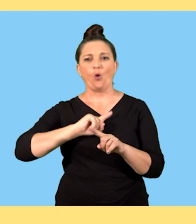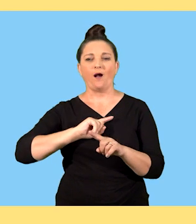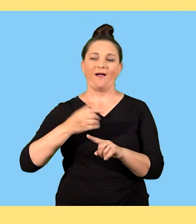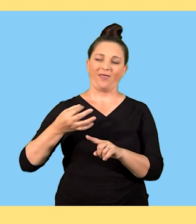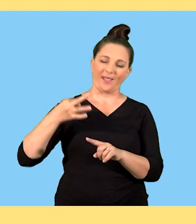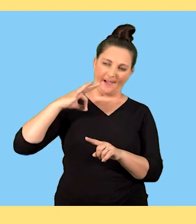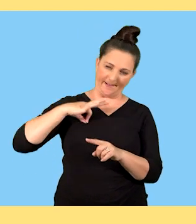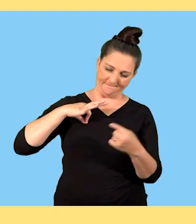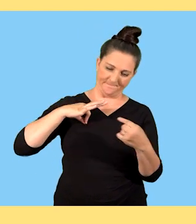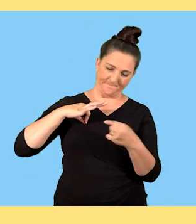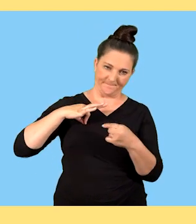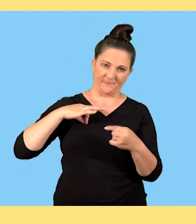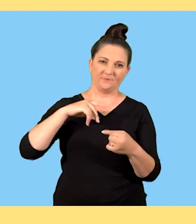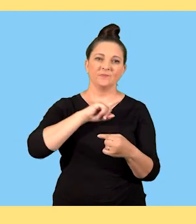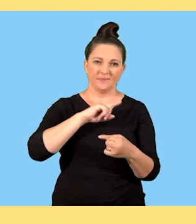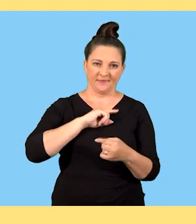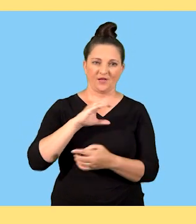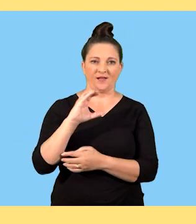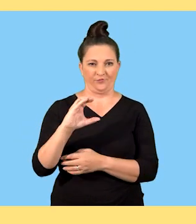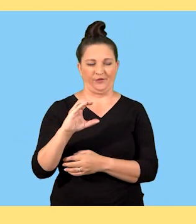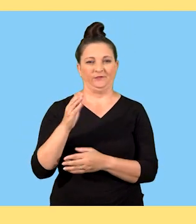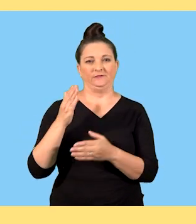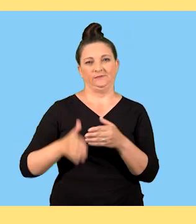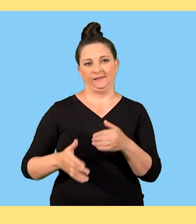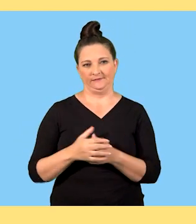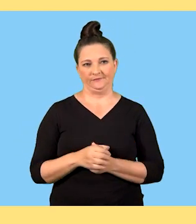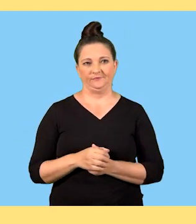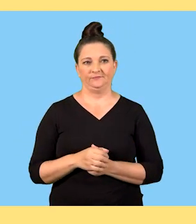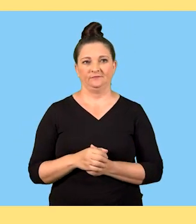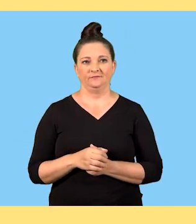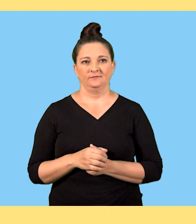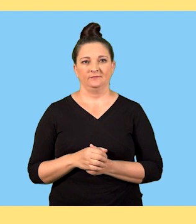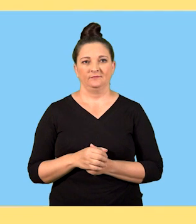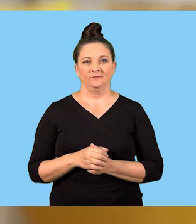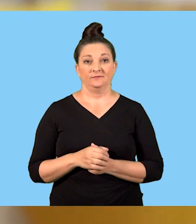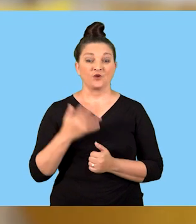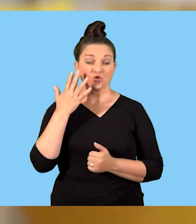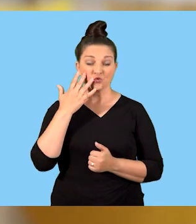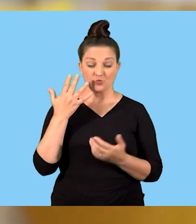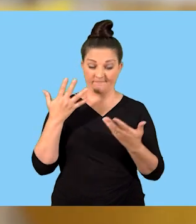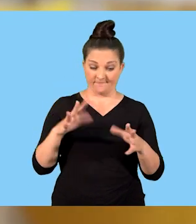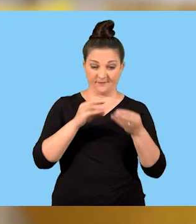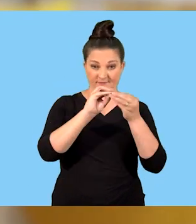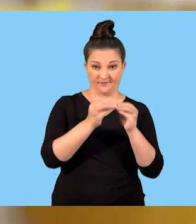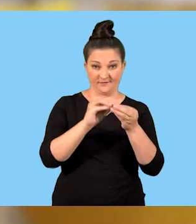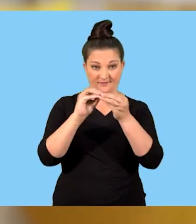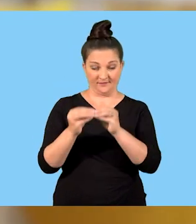side, 680, because all income is credited in the trial balance.